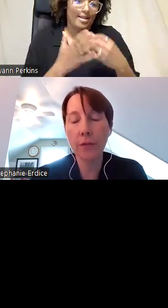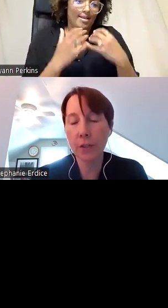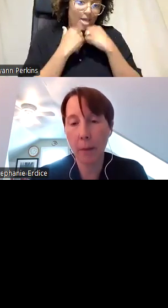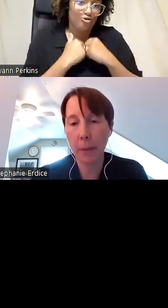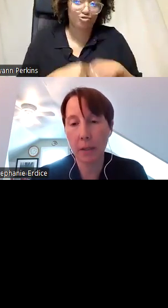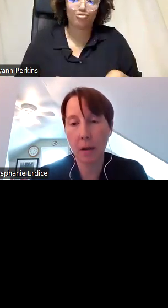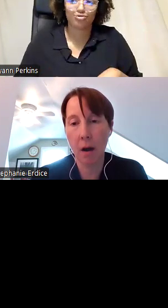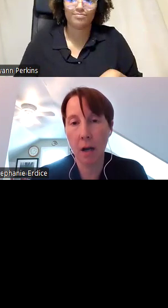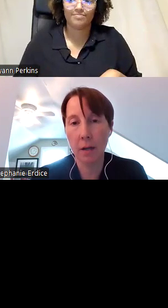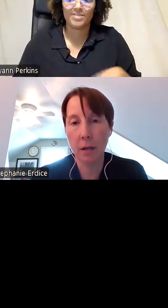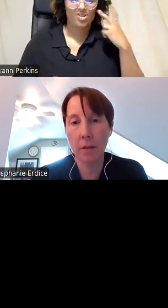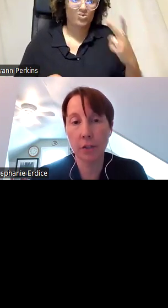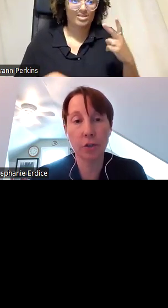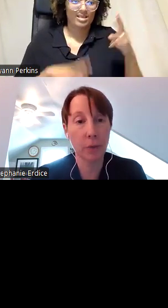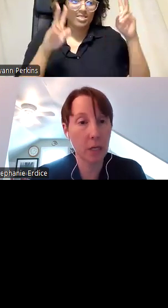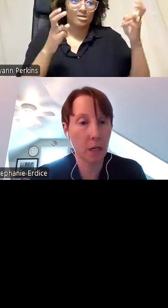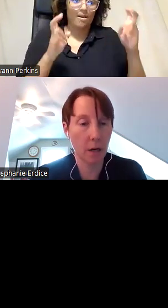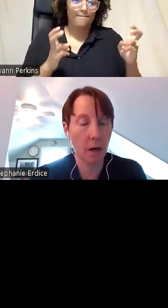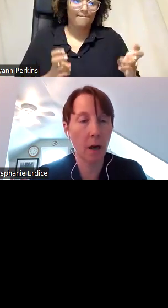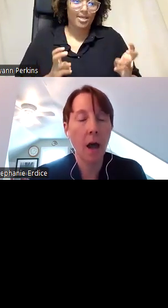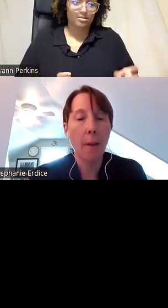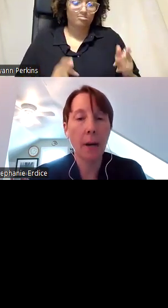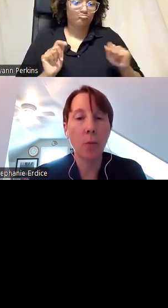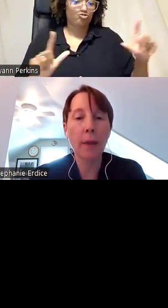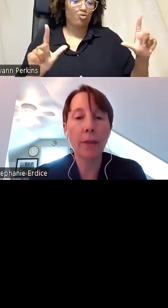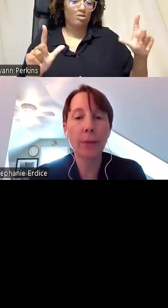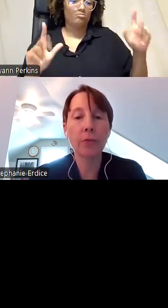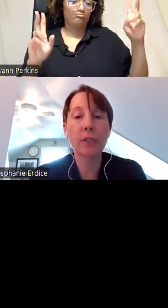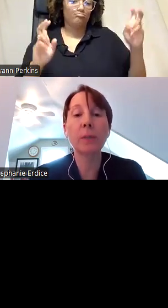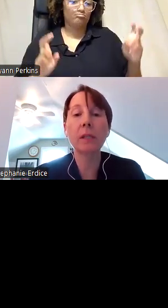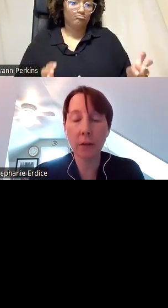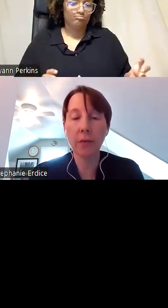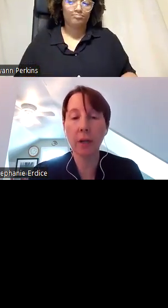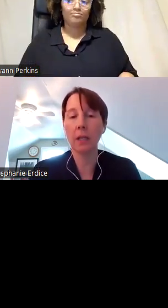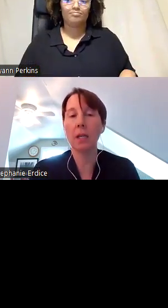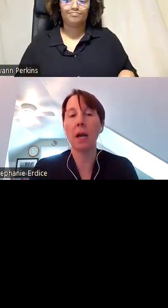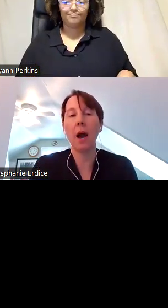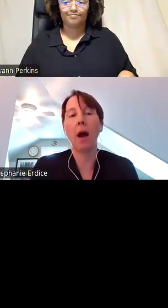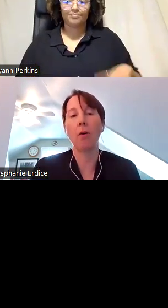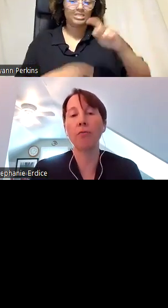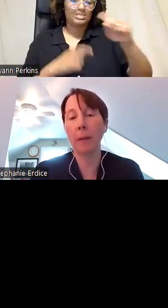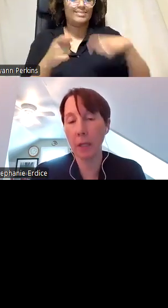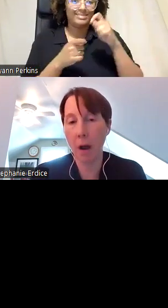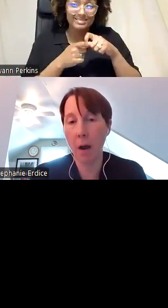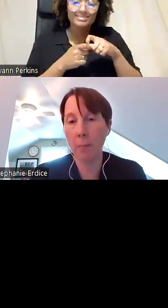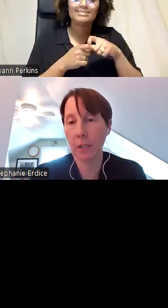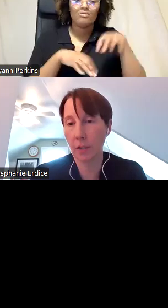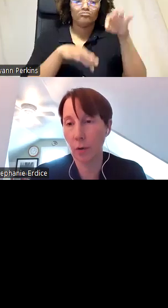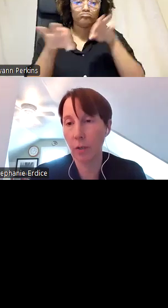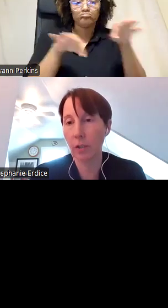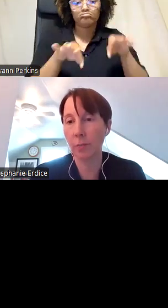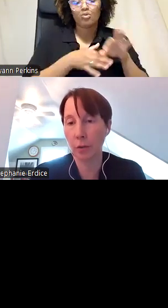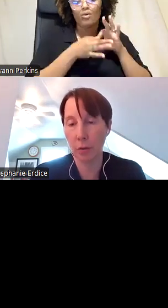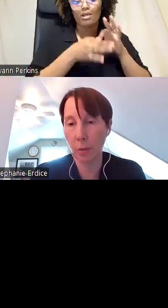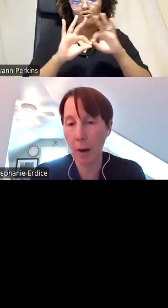see all of the topics on the screen here, but it went through specifically how family law,